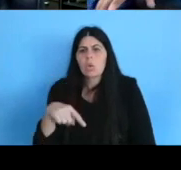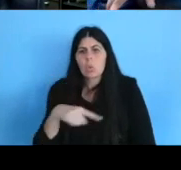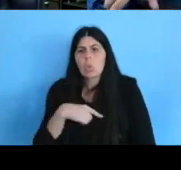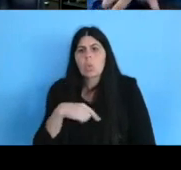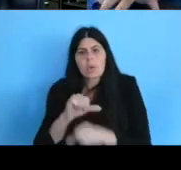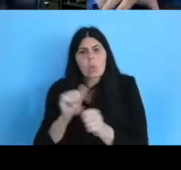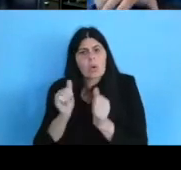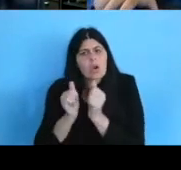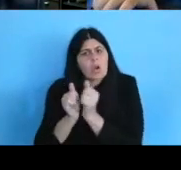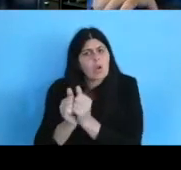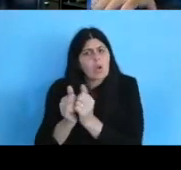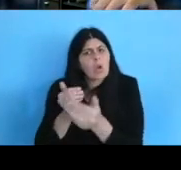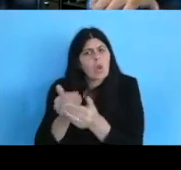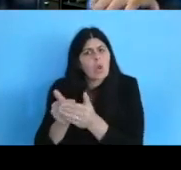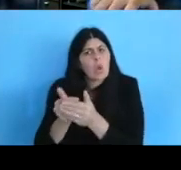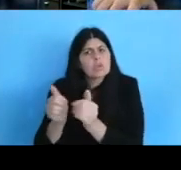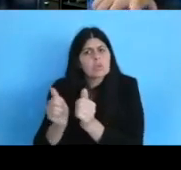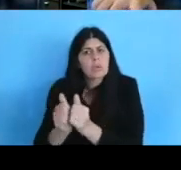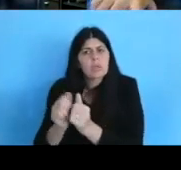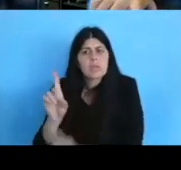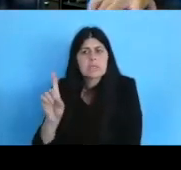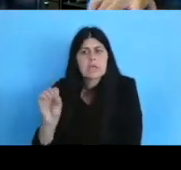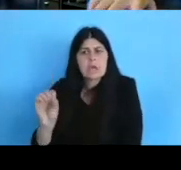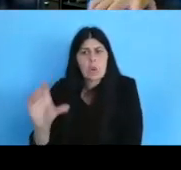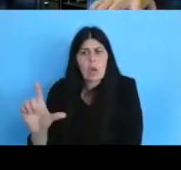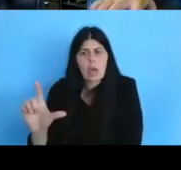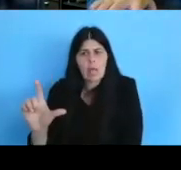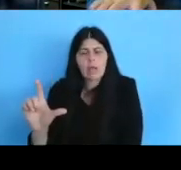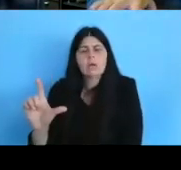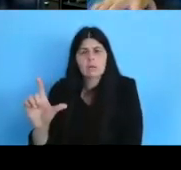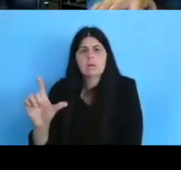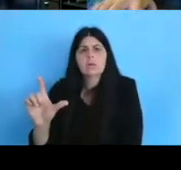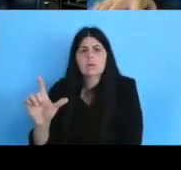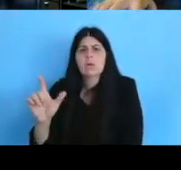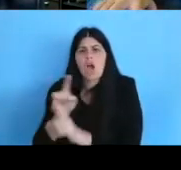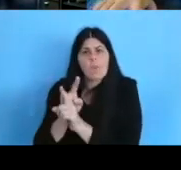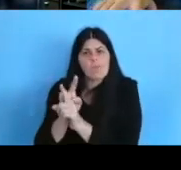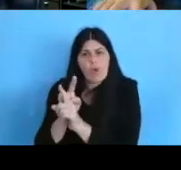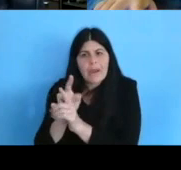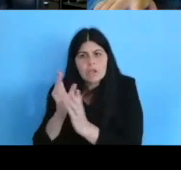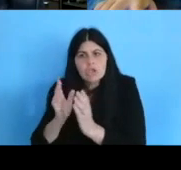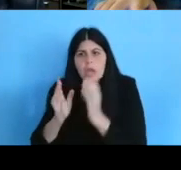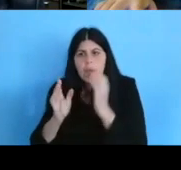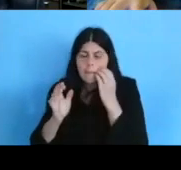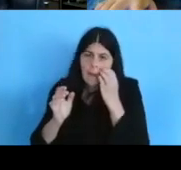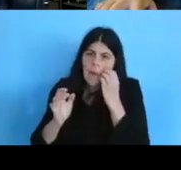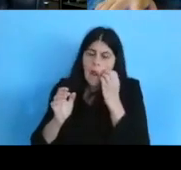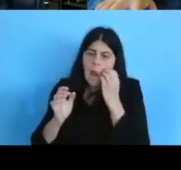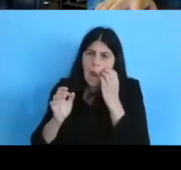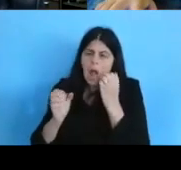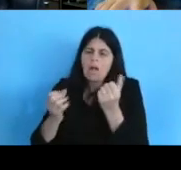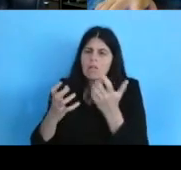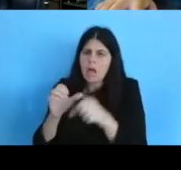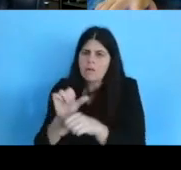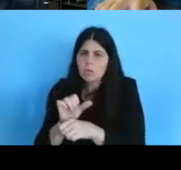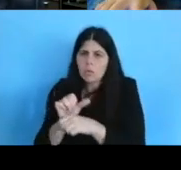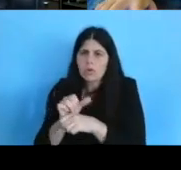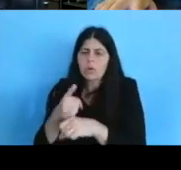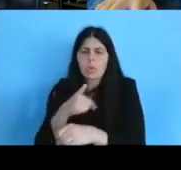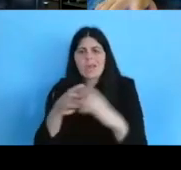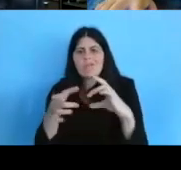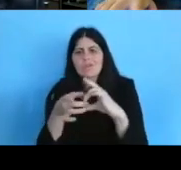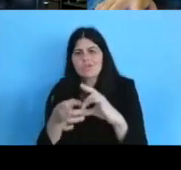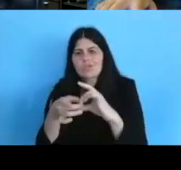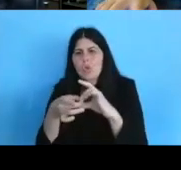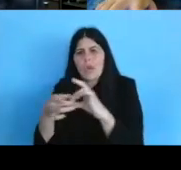DOL. We apprenticeships. We've done a lot of work. Like I said, we have a joint work group that we meet monthly to